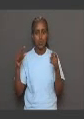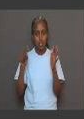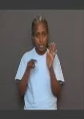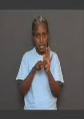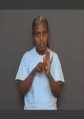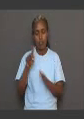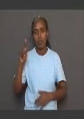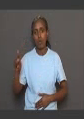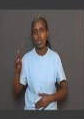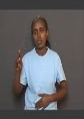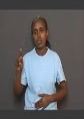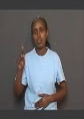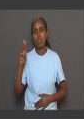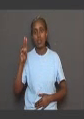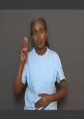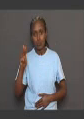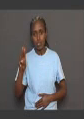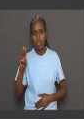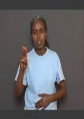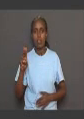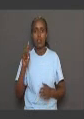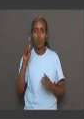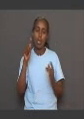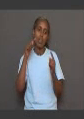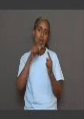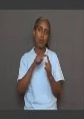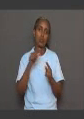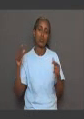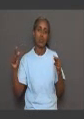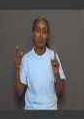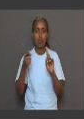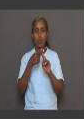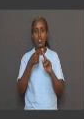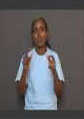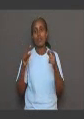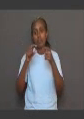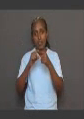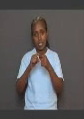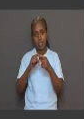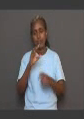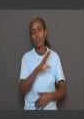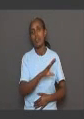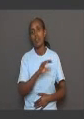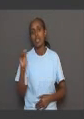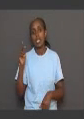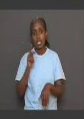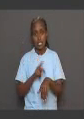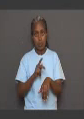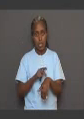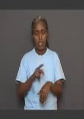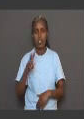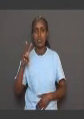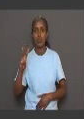-1, union, 1 up to positive infinity, and the period